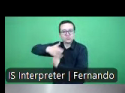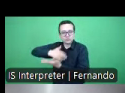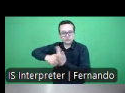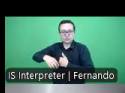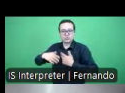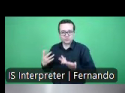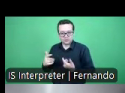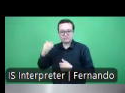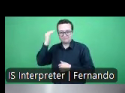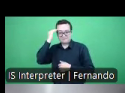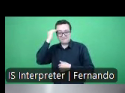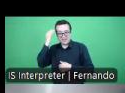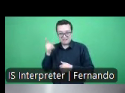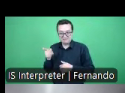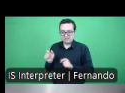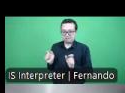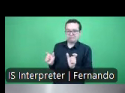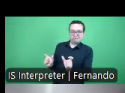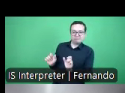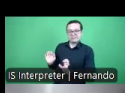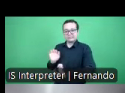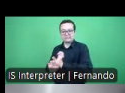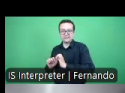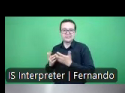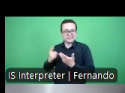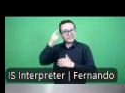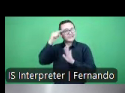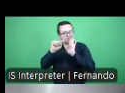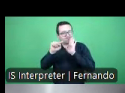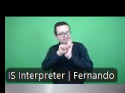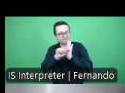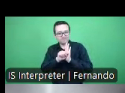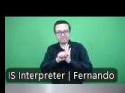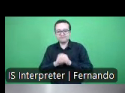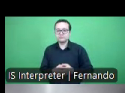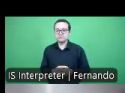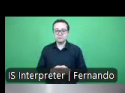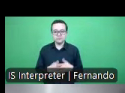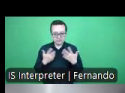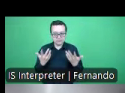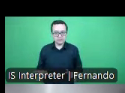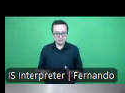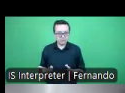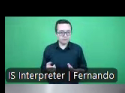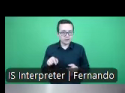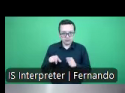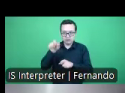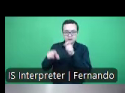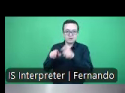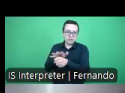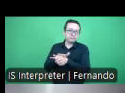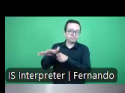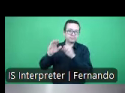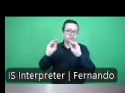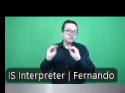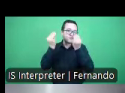with the dia tidak mau psychosocial disability, memeriksa they kondisinya atau do not want apa to namanya have themselves sharing kepada diagnosed orang lain or karena